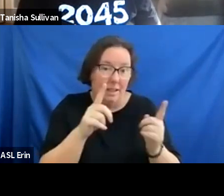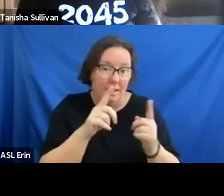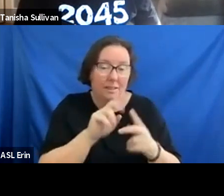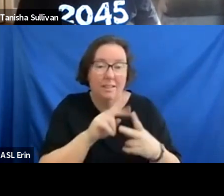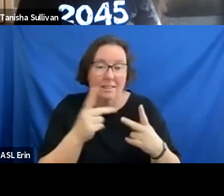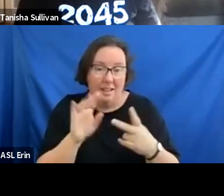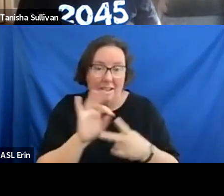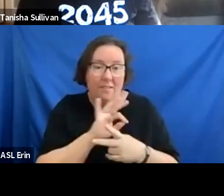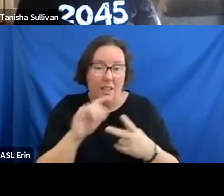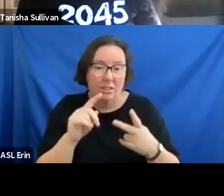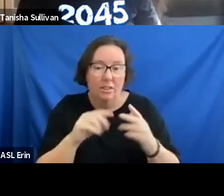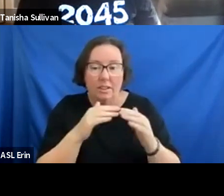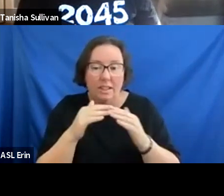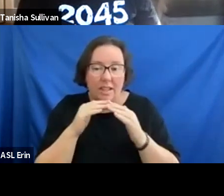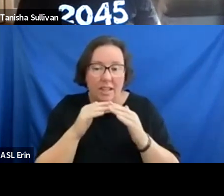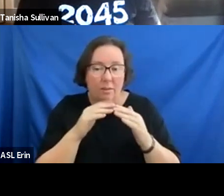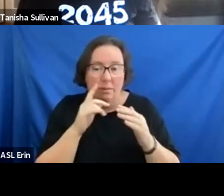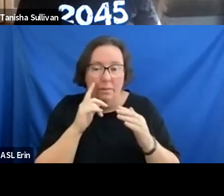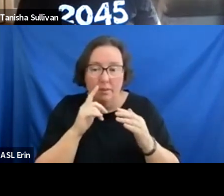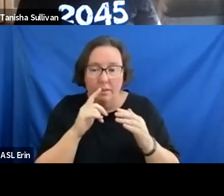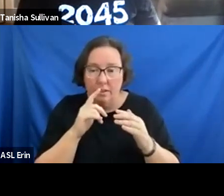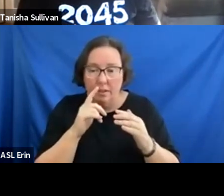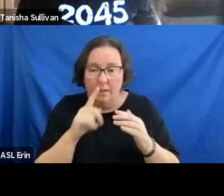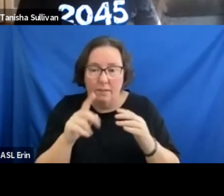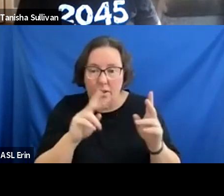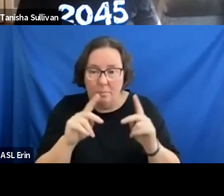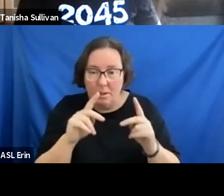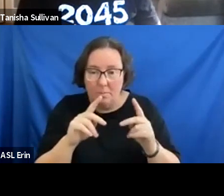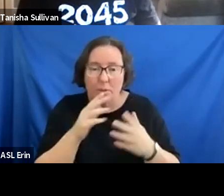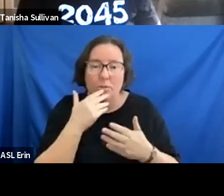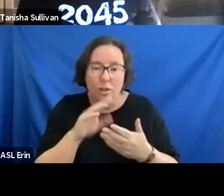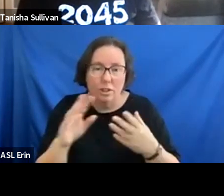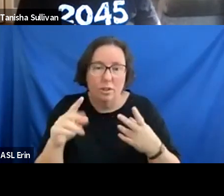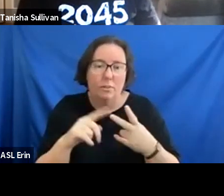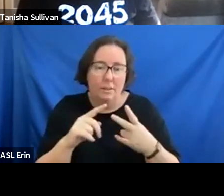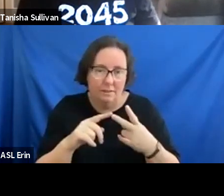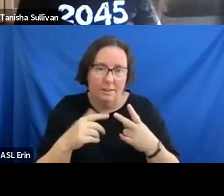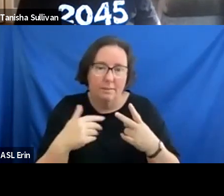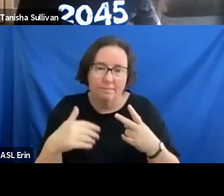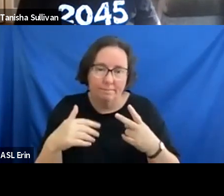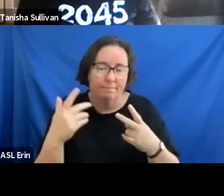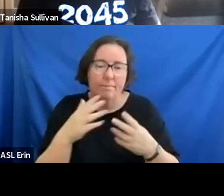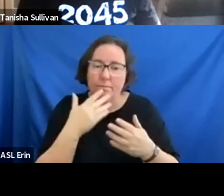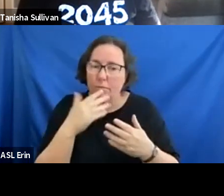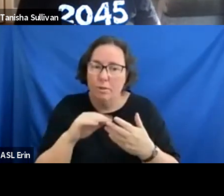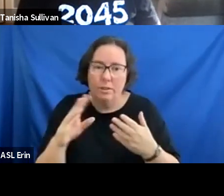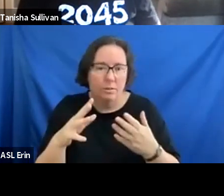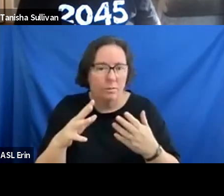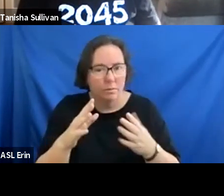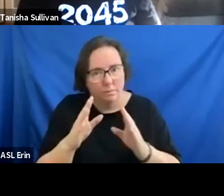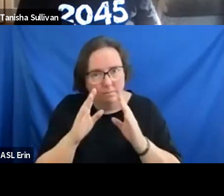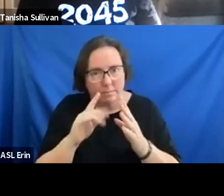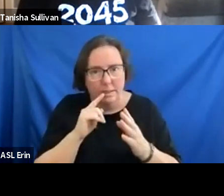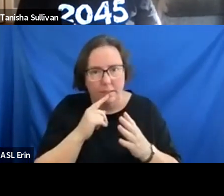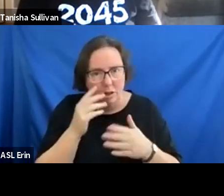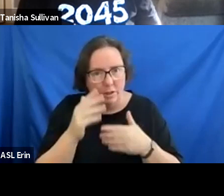factor is equally important, sometimes more important, which is a good student. A good student has to take a school,